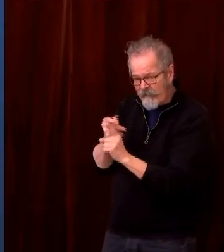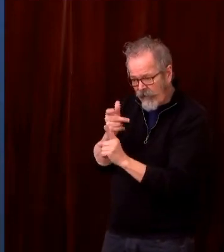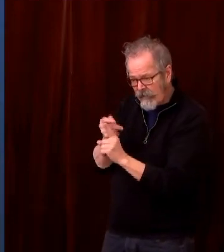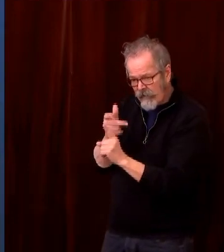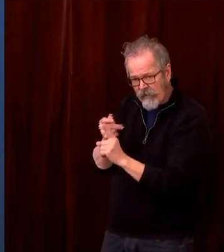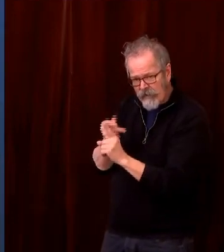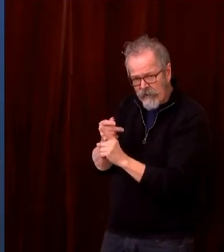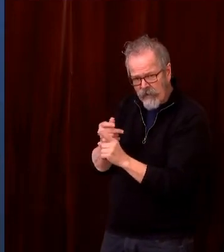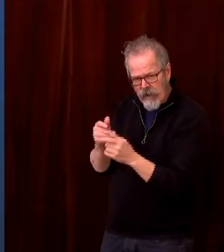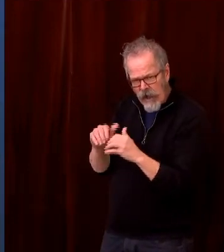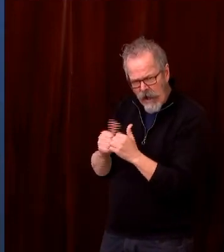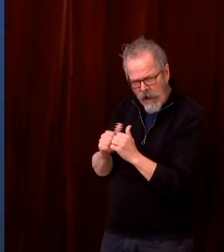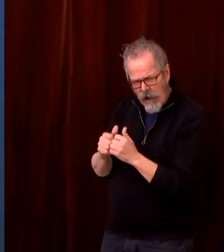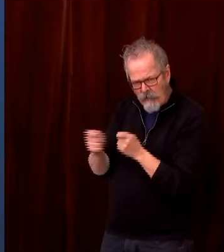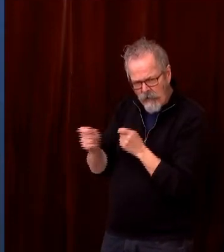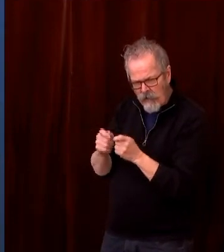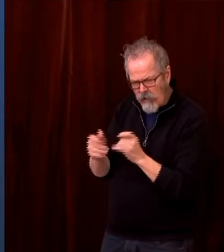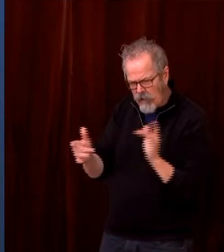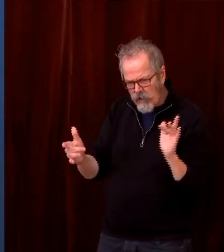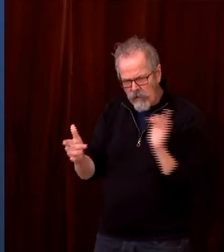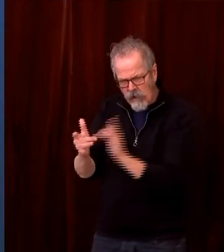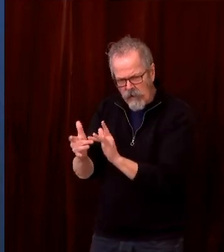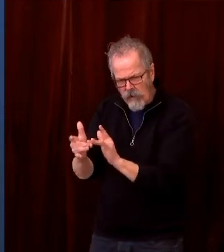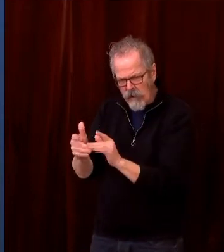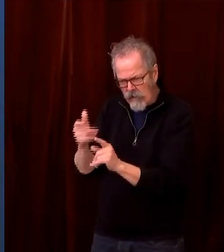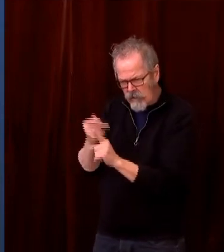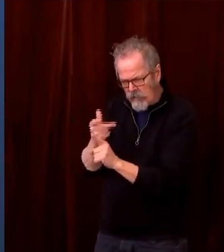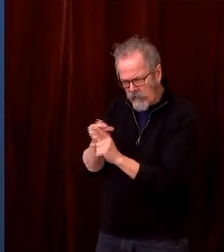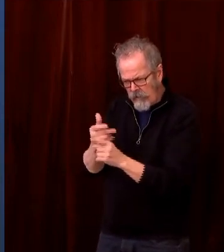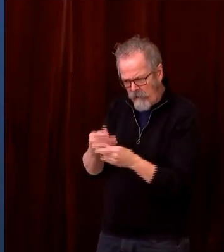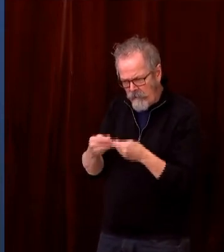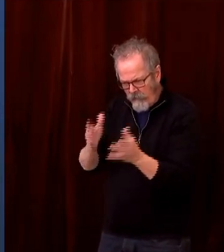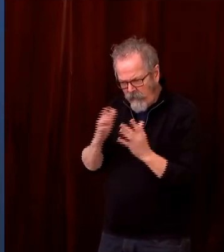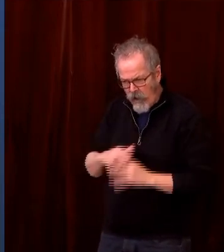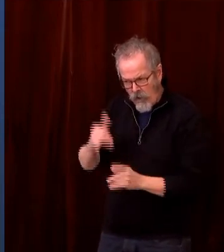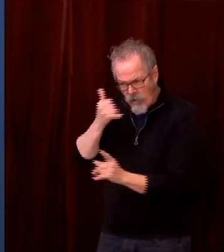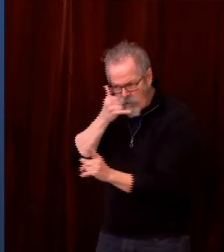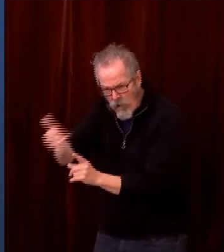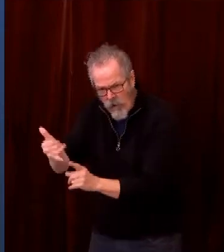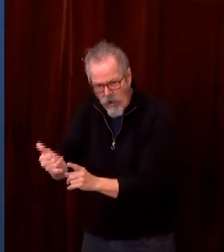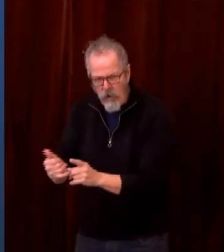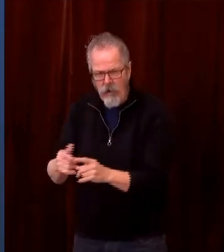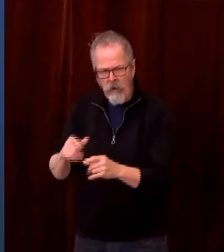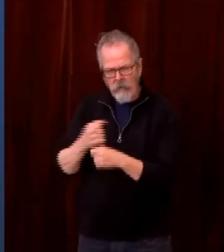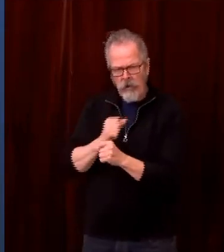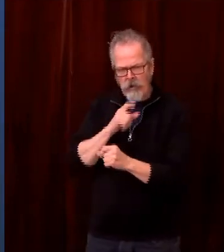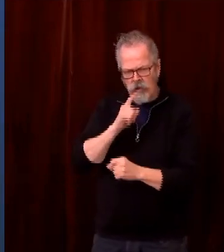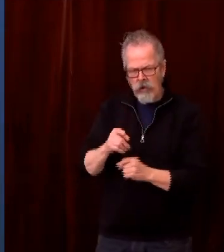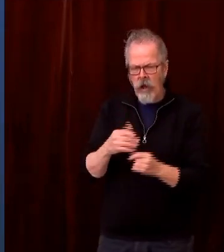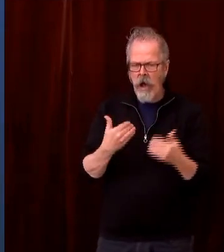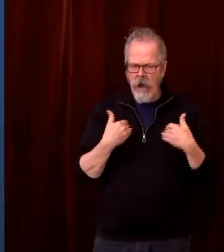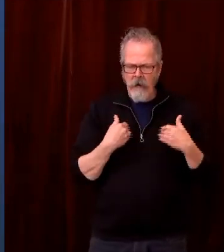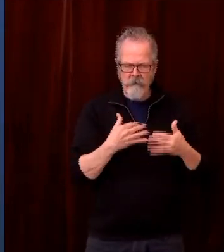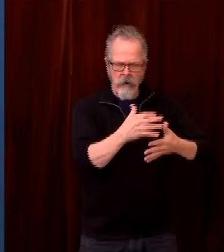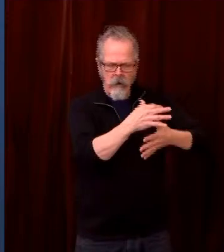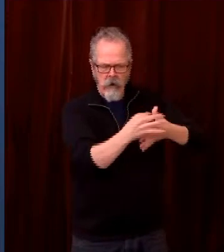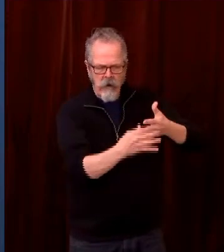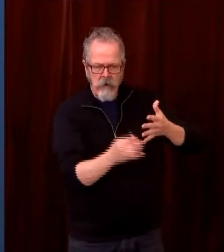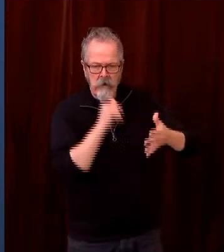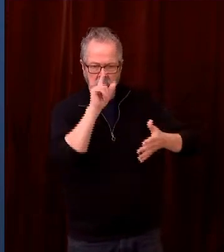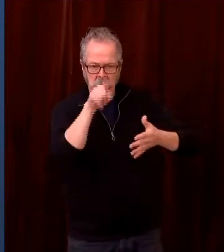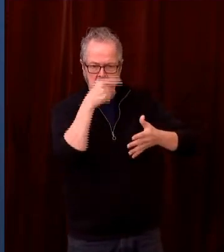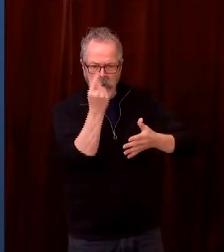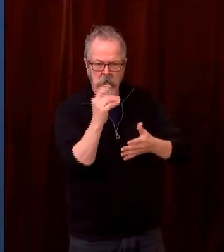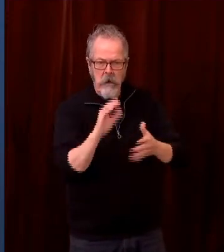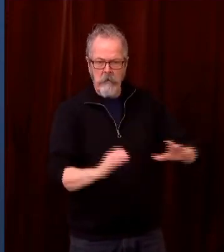know about how to get vaccine. Yeah, I would also say that, one of the things, it's like in any emergency, in an